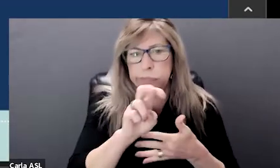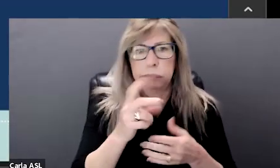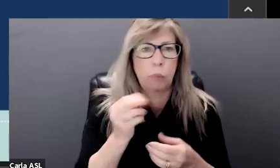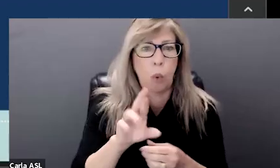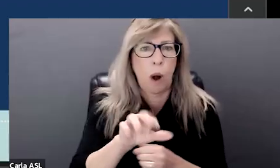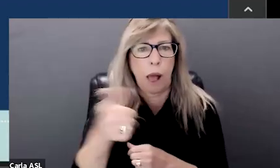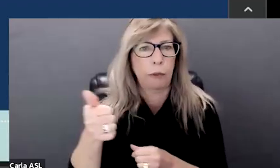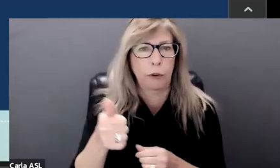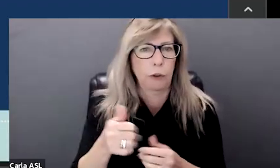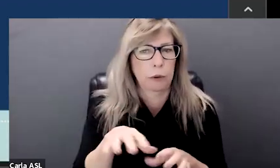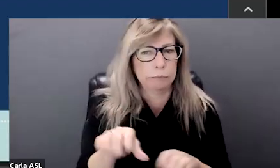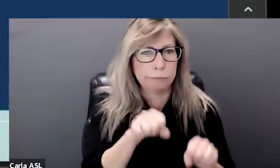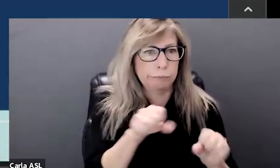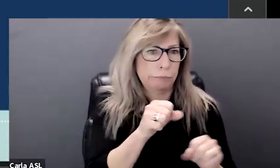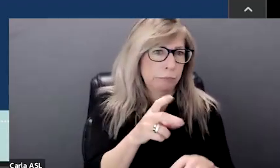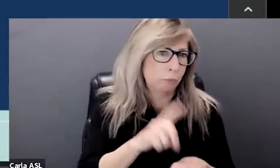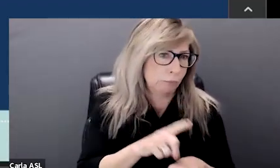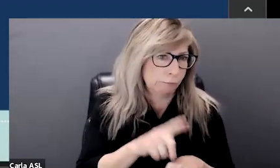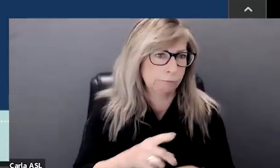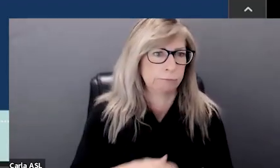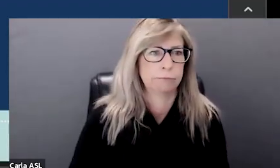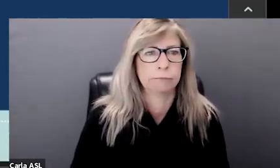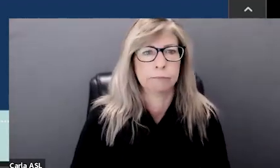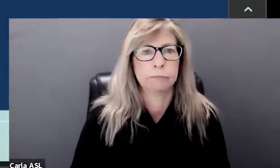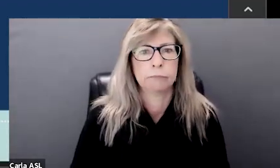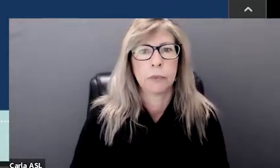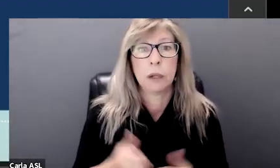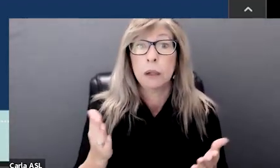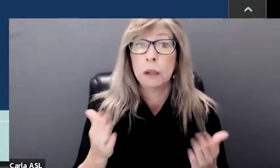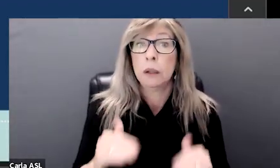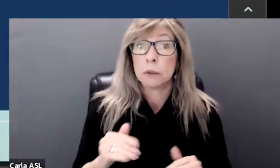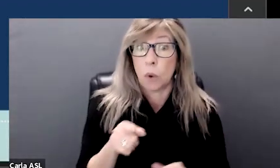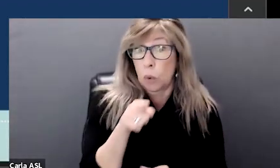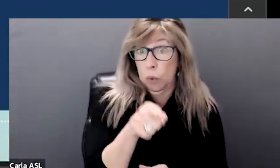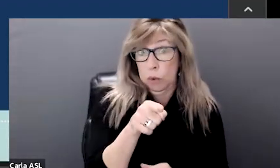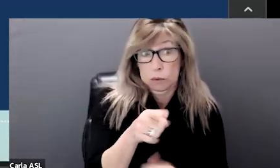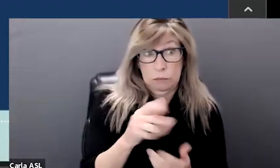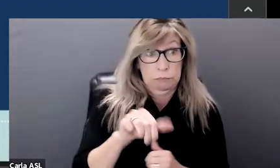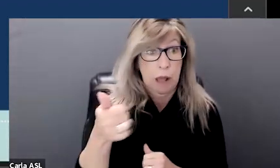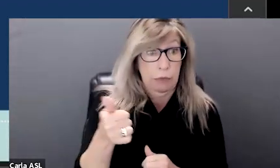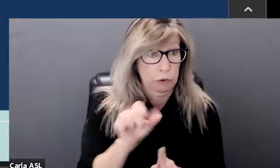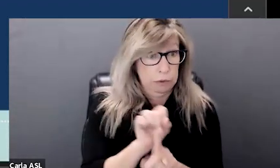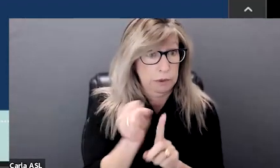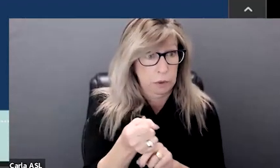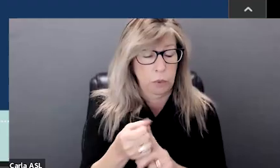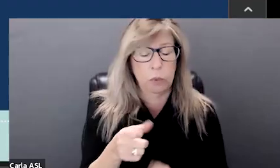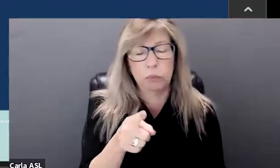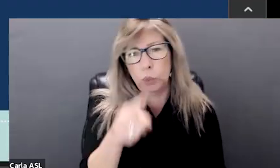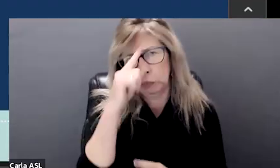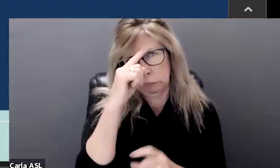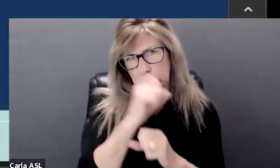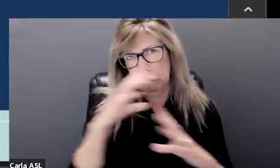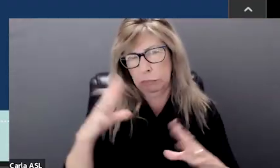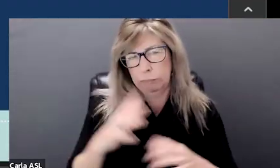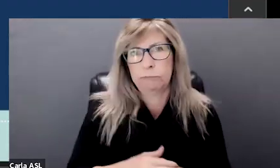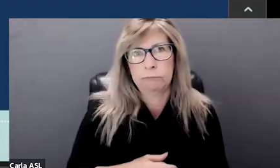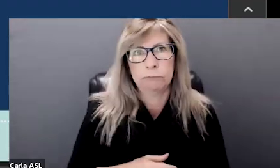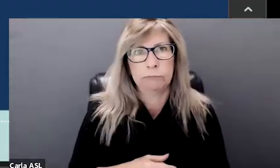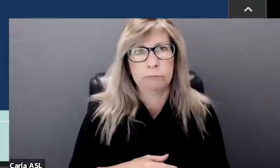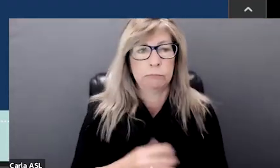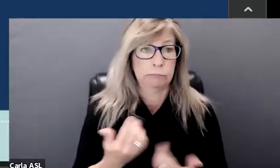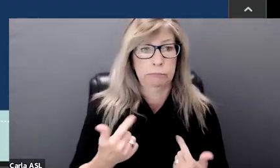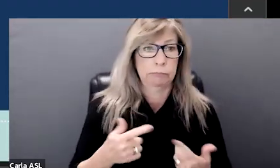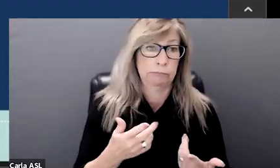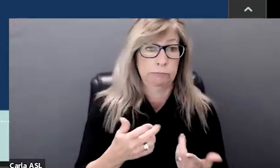scenario here. So for example, let's imagine that there is a project coming up. You are the leader